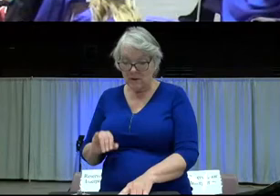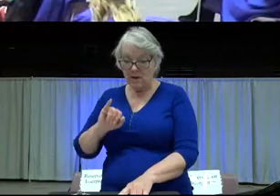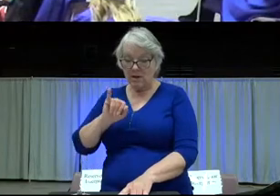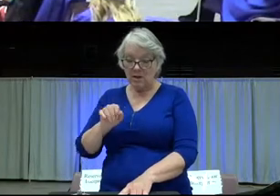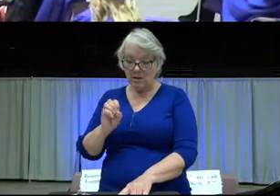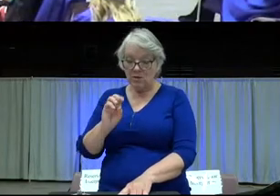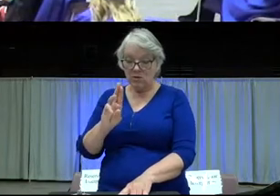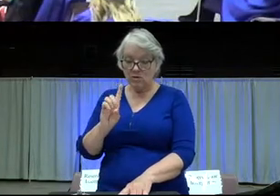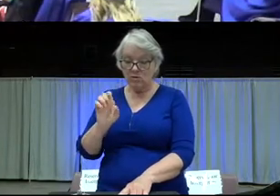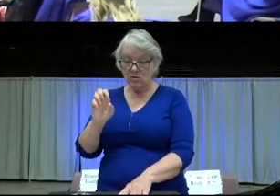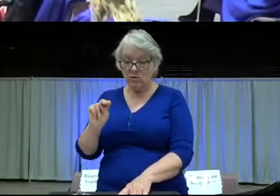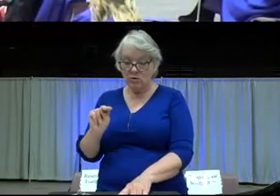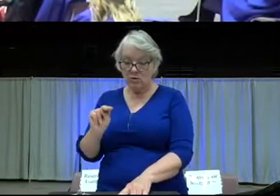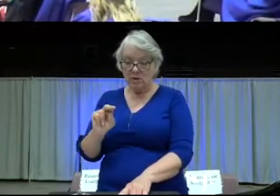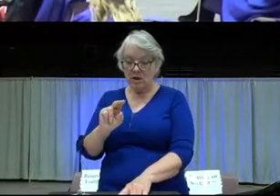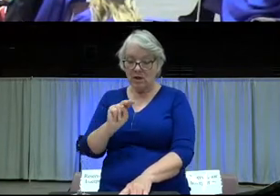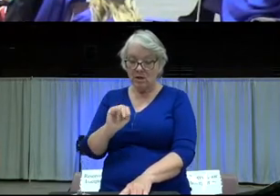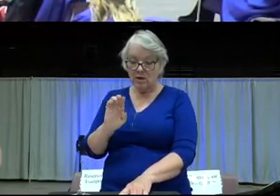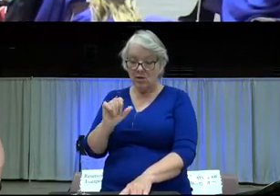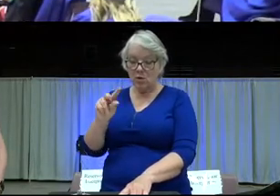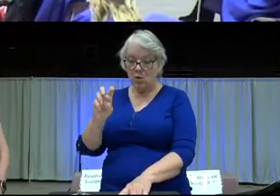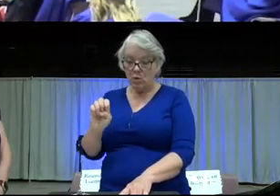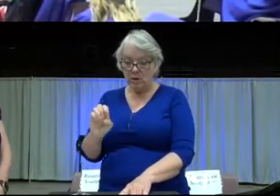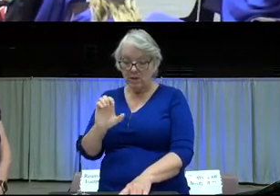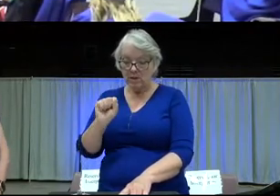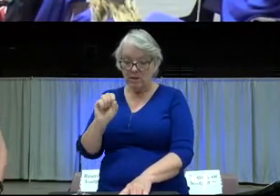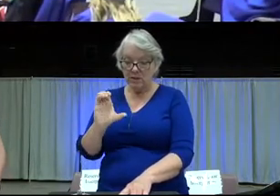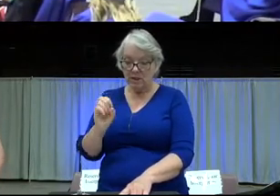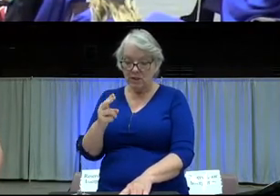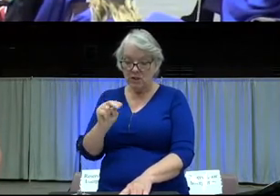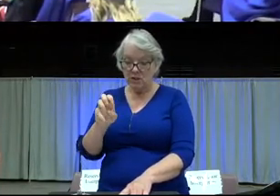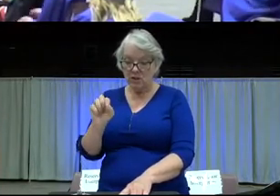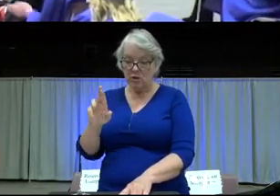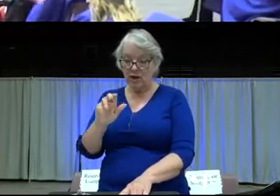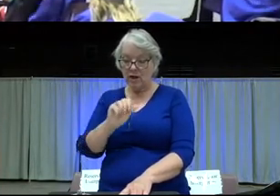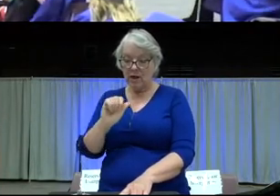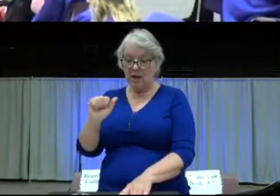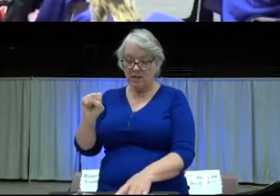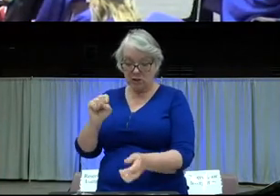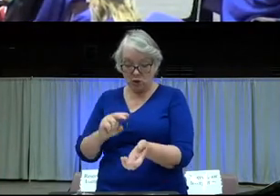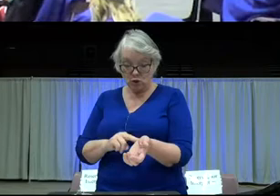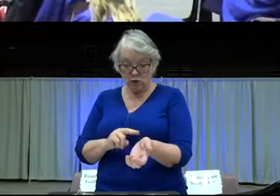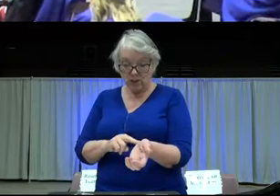Jordan Nicole Schneider, Associate of Science in Nursing, Registered Nurse.